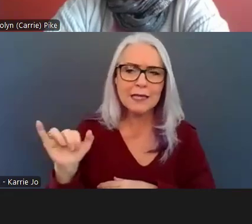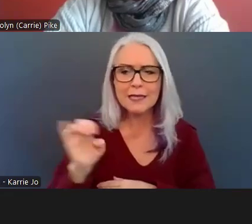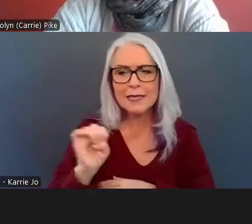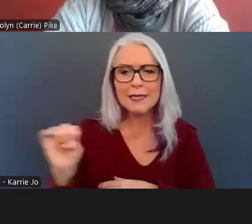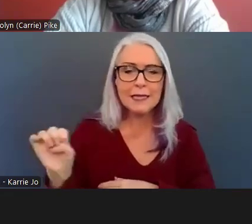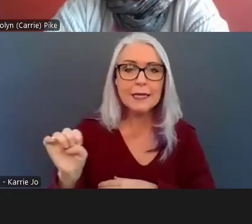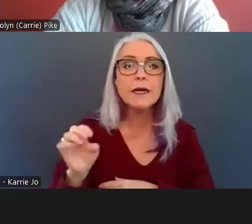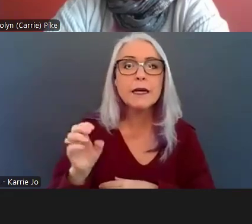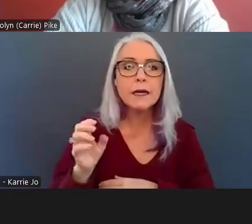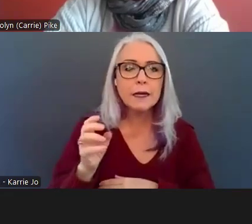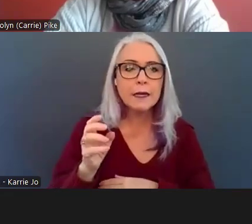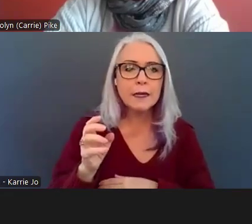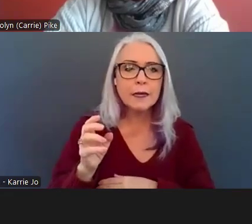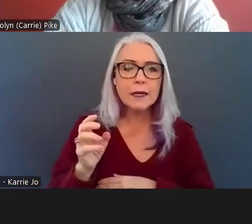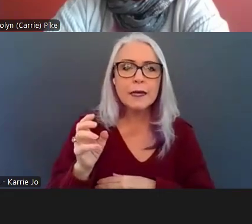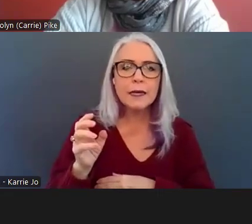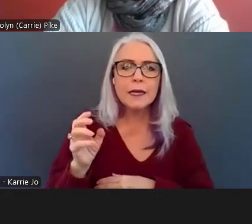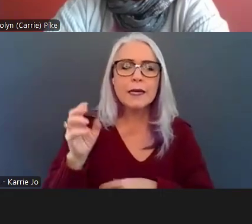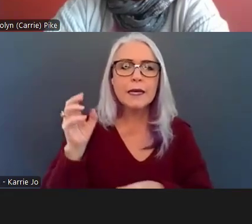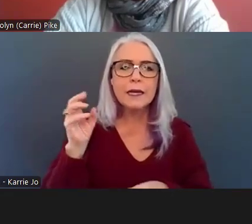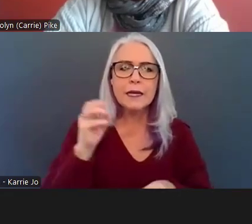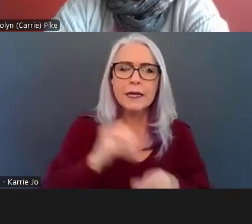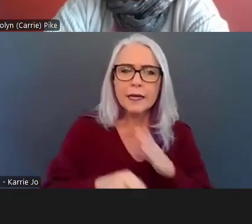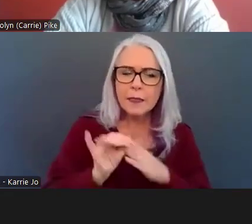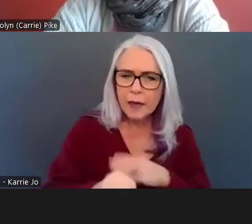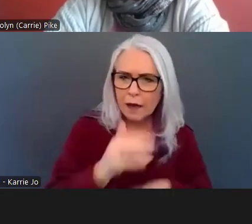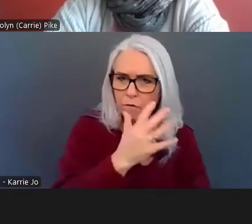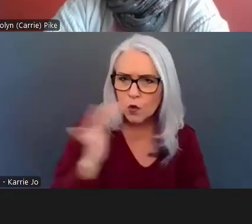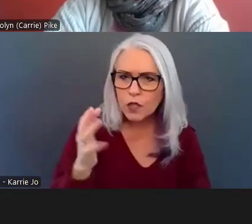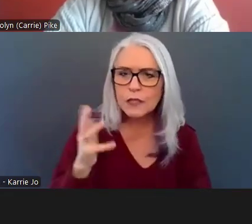on the importance of mycorrhizae in forests.